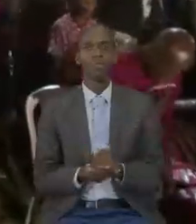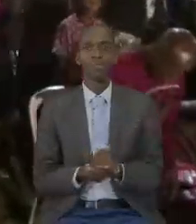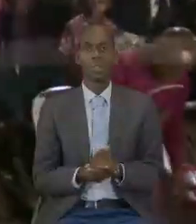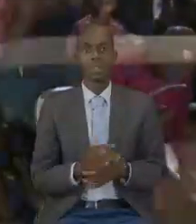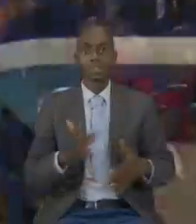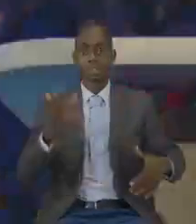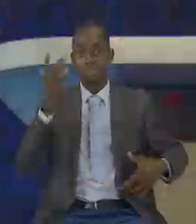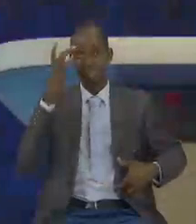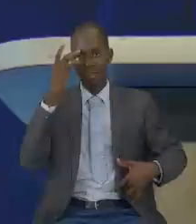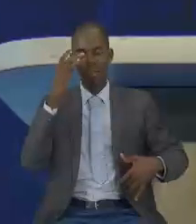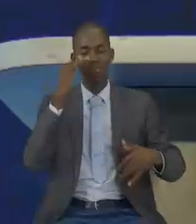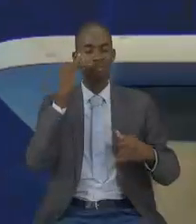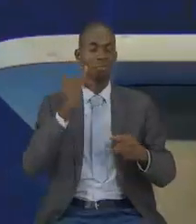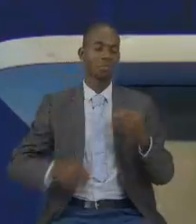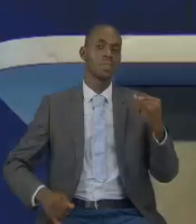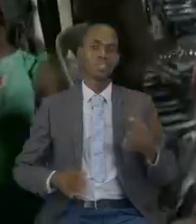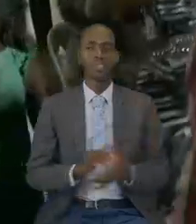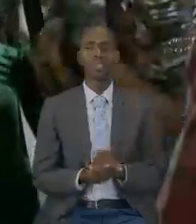Sickness, final.